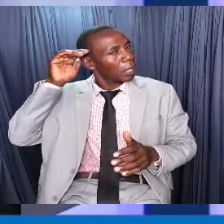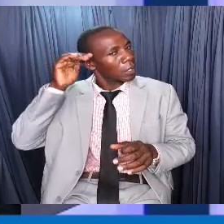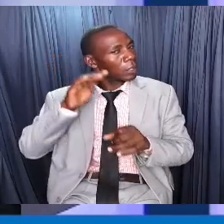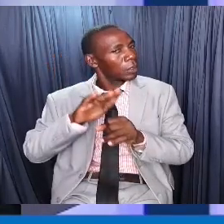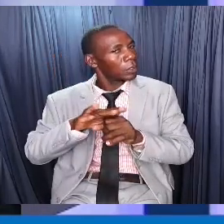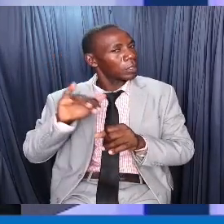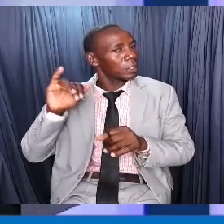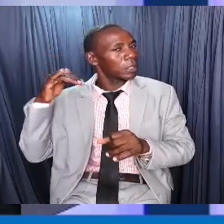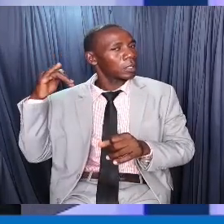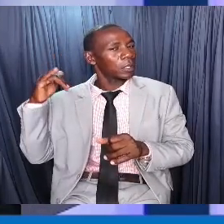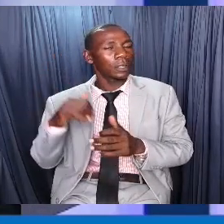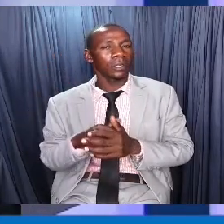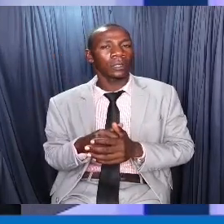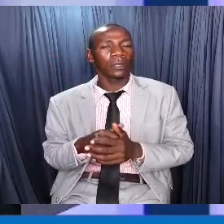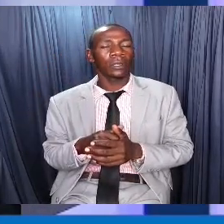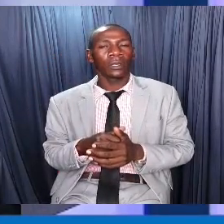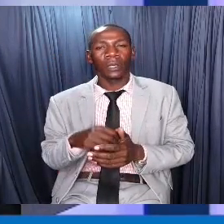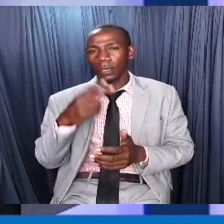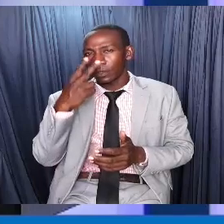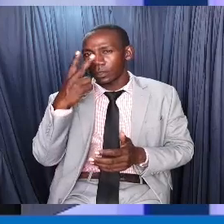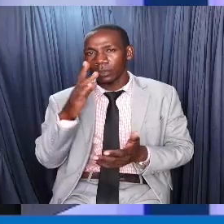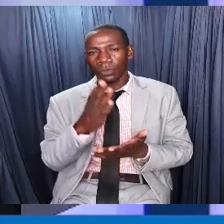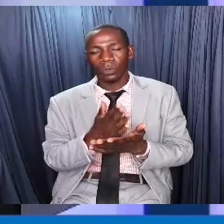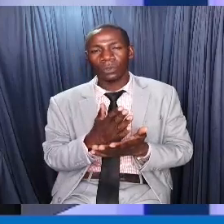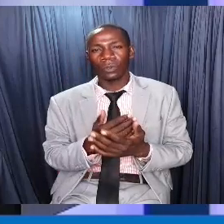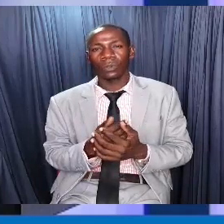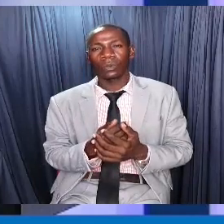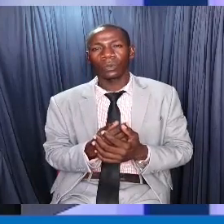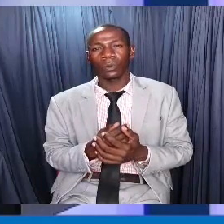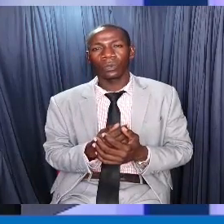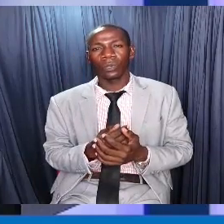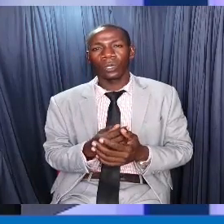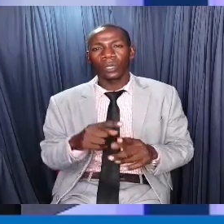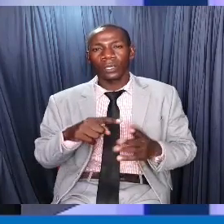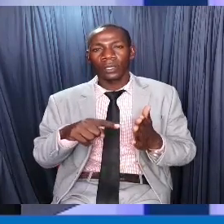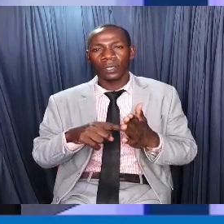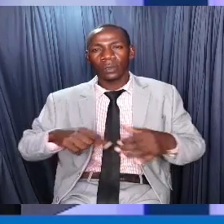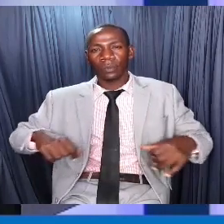really listened to the topic yesterday. Nikaona ni kweli. I saw it very true. Kumbe hiki kiburi hiki